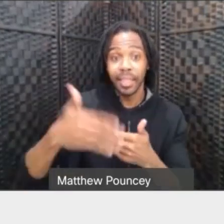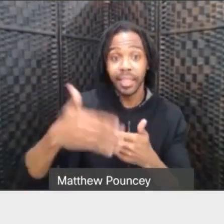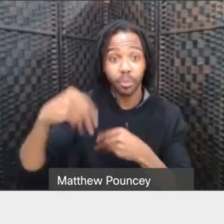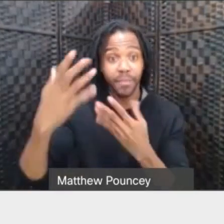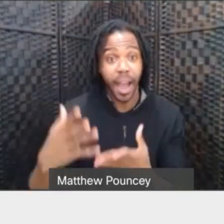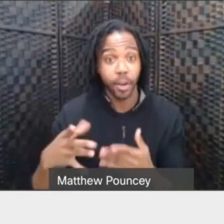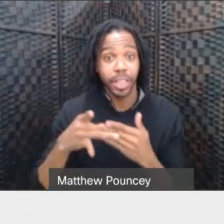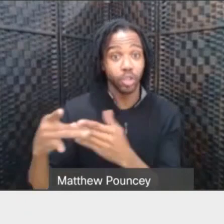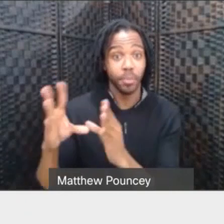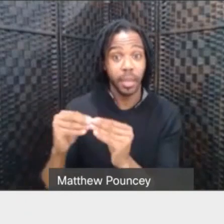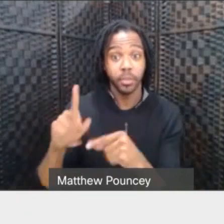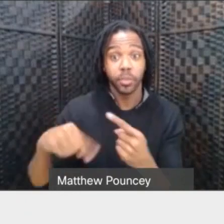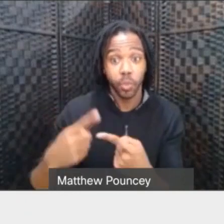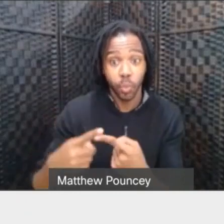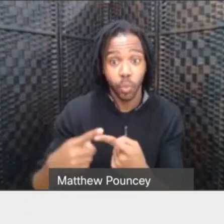to 12.